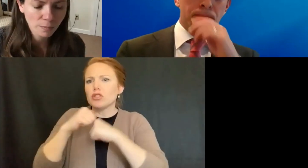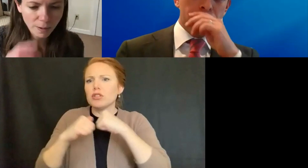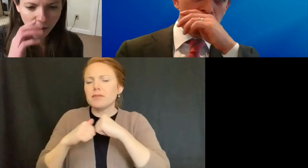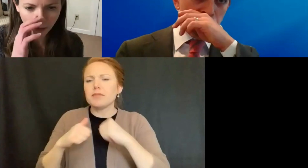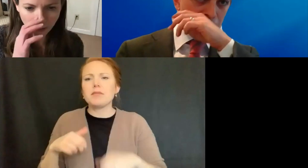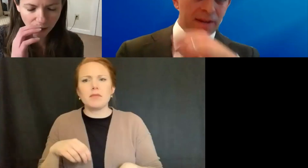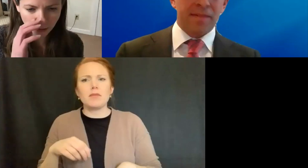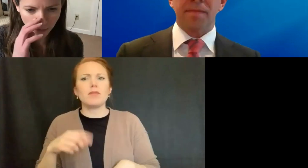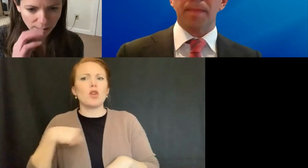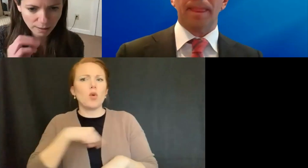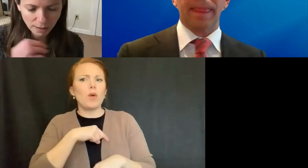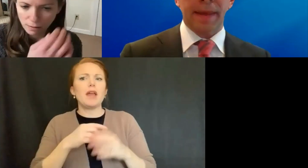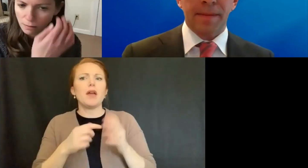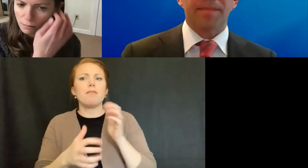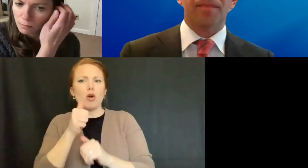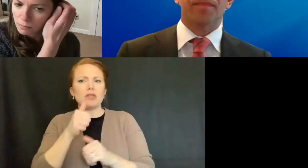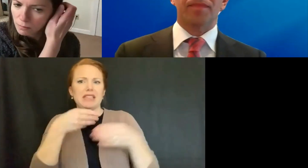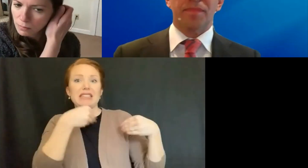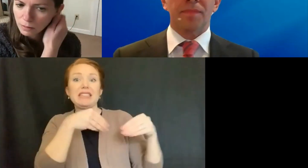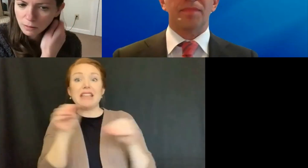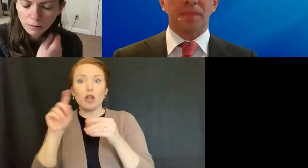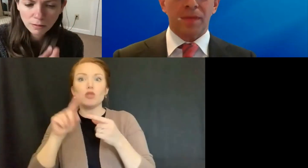So we're primarily selling to businesses.